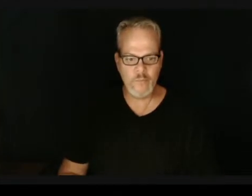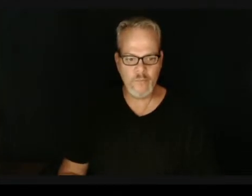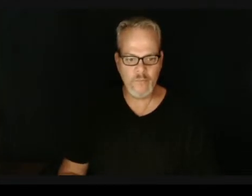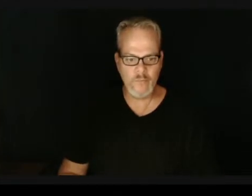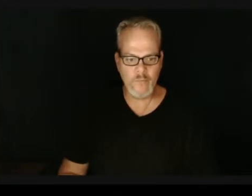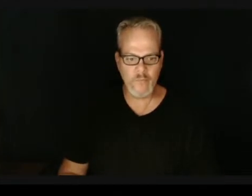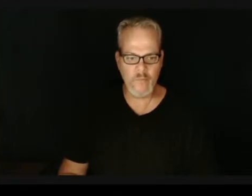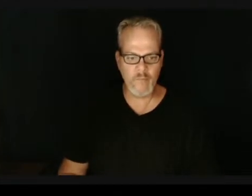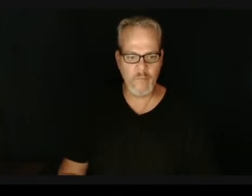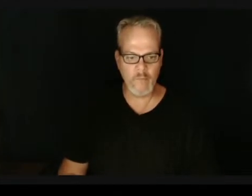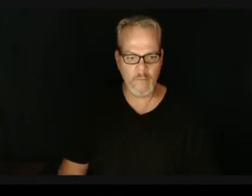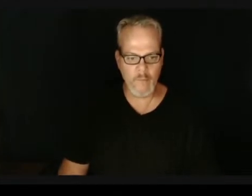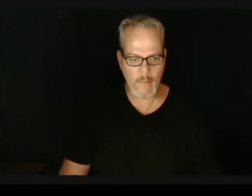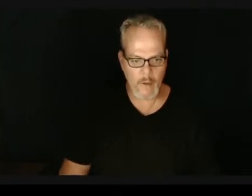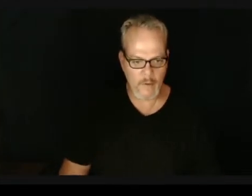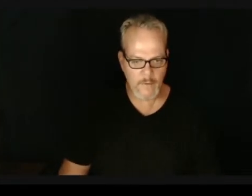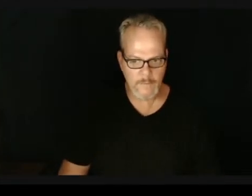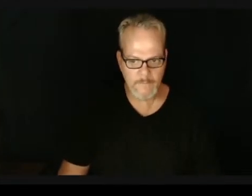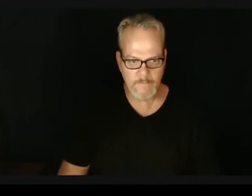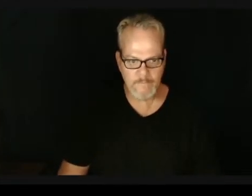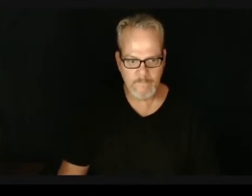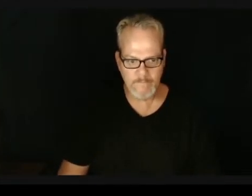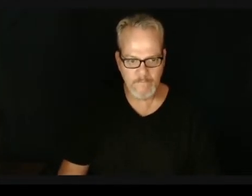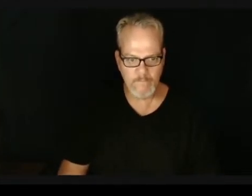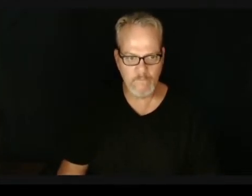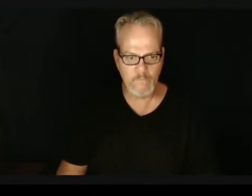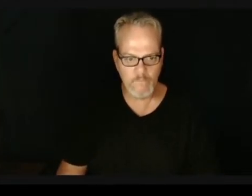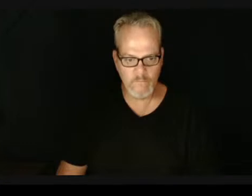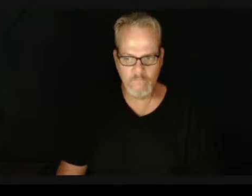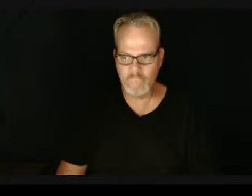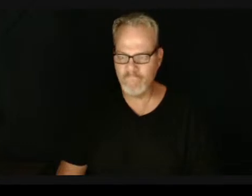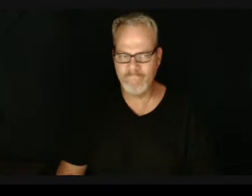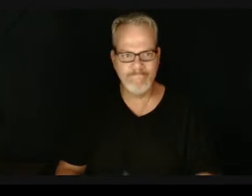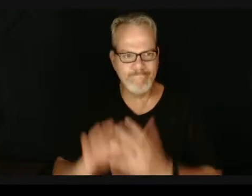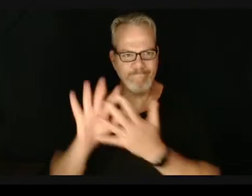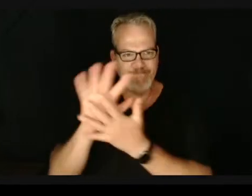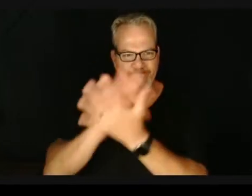Yeah, I'm just finishing up here with this view of this fountain.